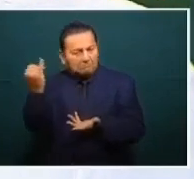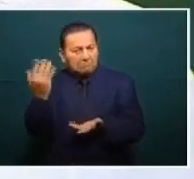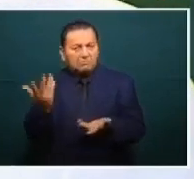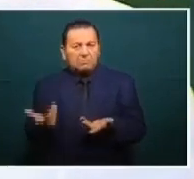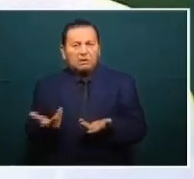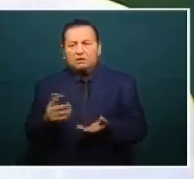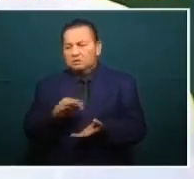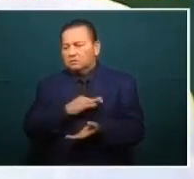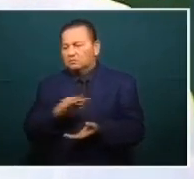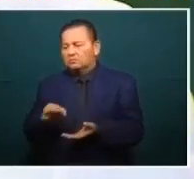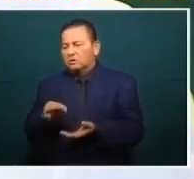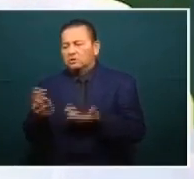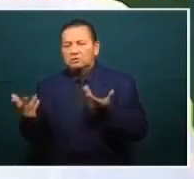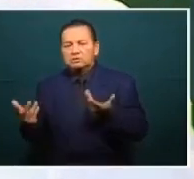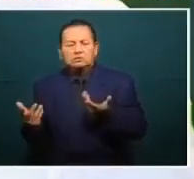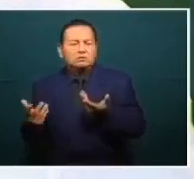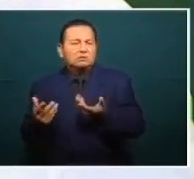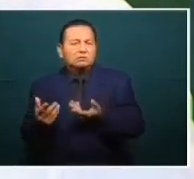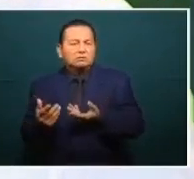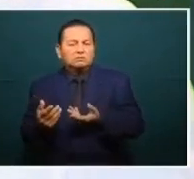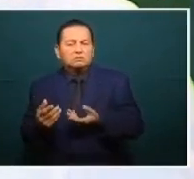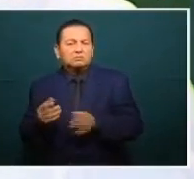I had thought